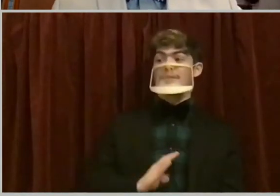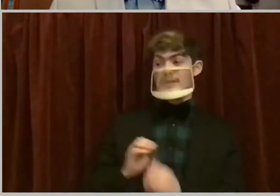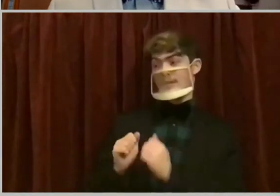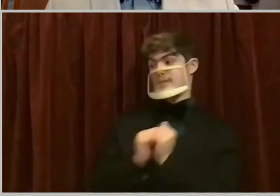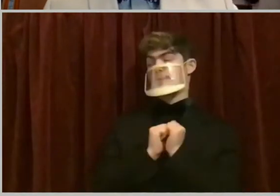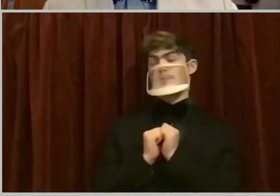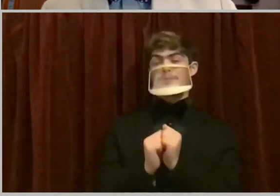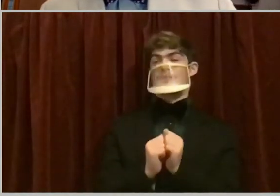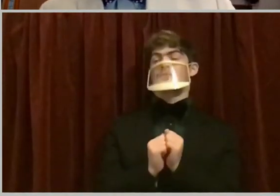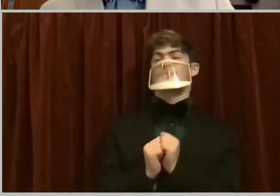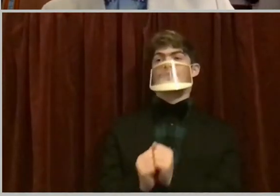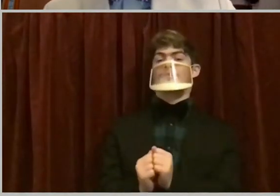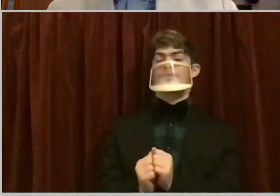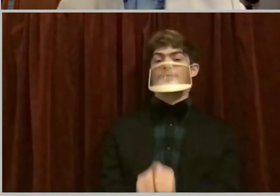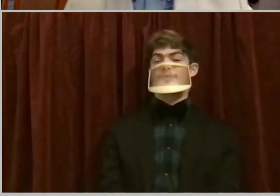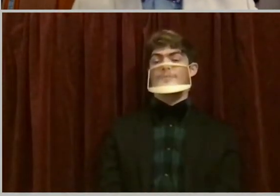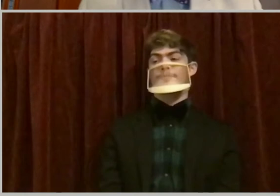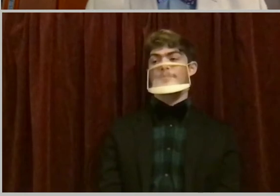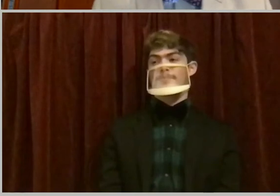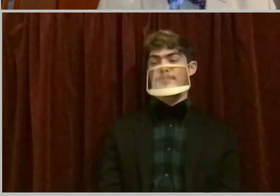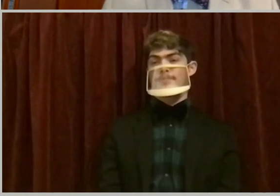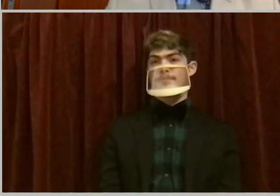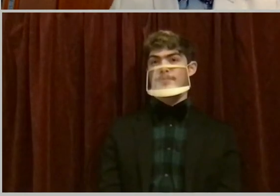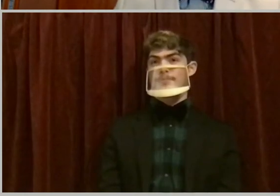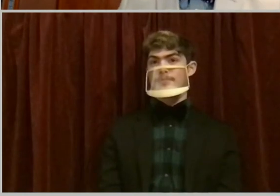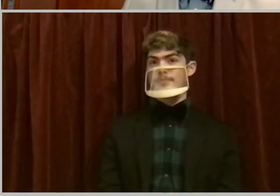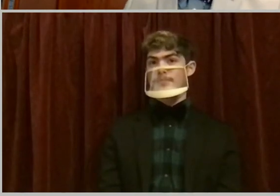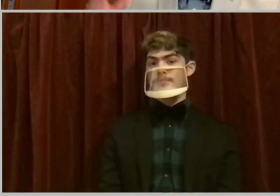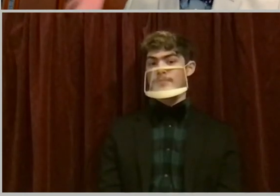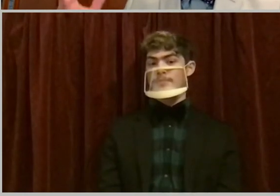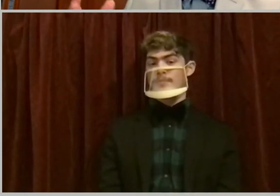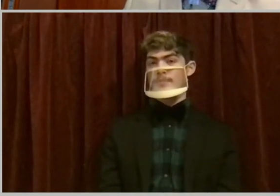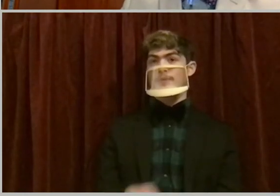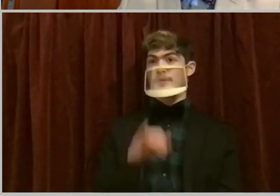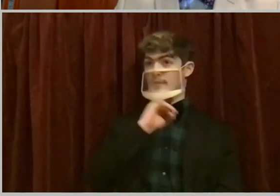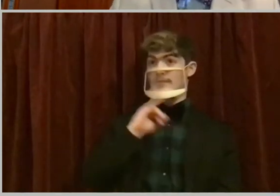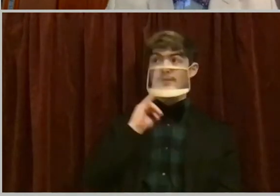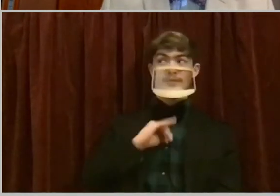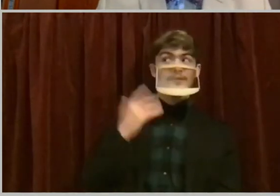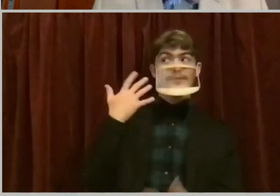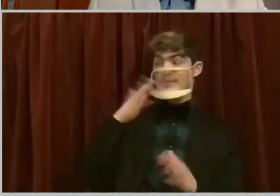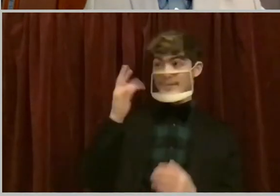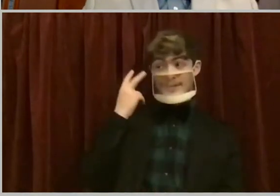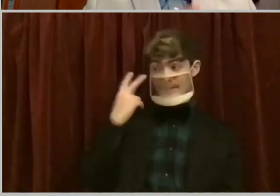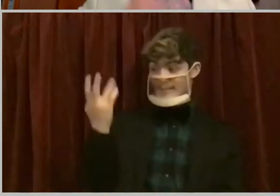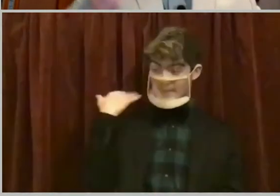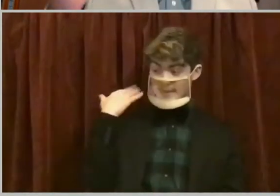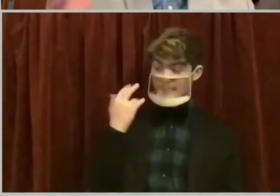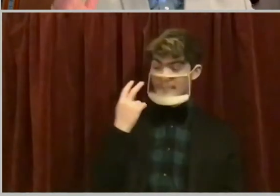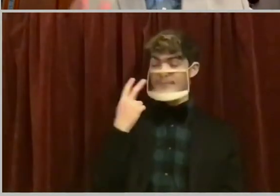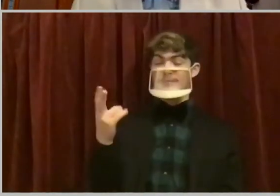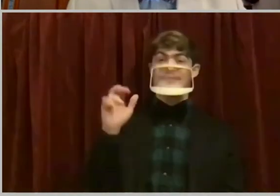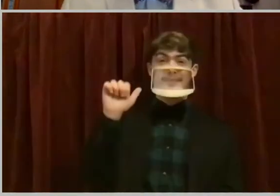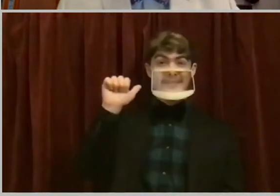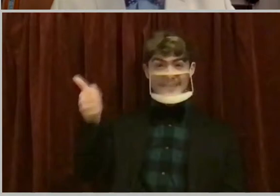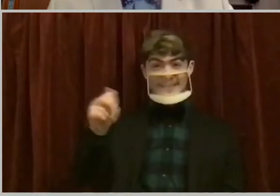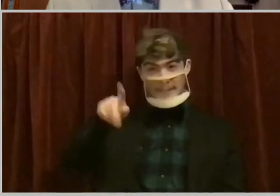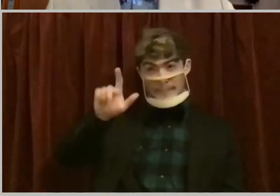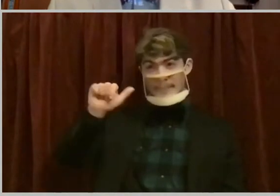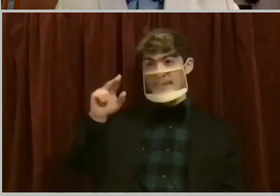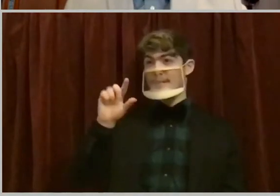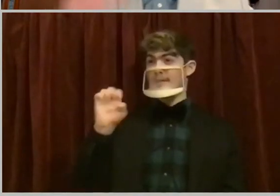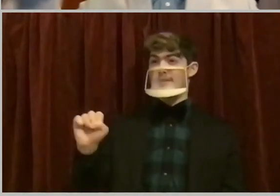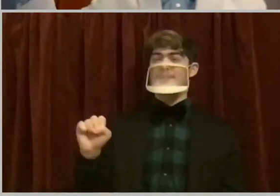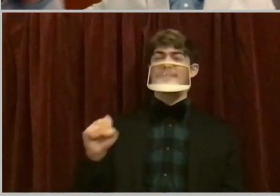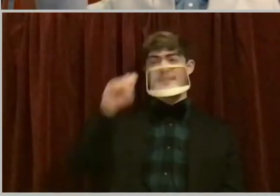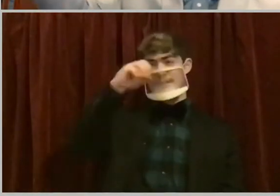And they've had many signs. That wasn't the only one. They saw the 10 plagues in Egypt, the parting of the Red Sea,